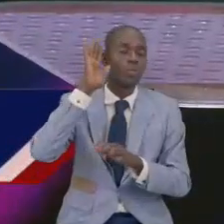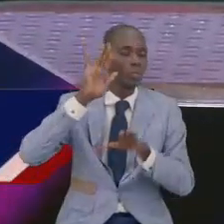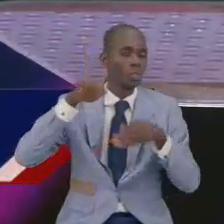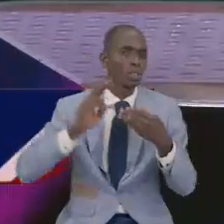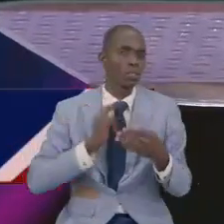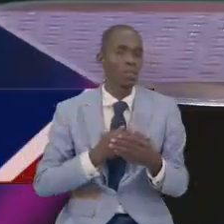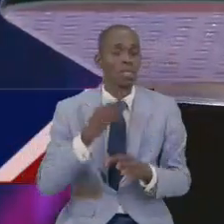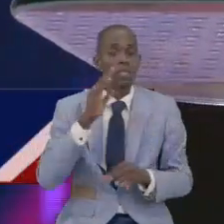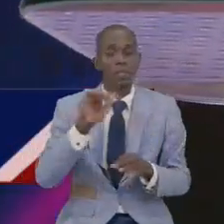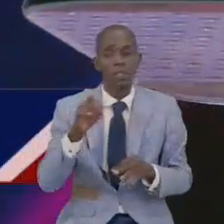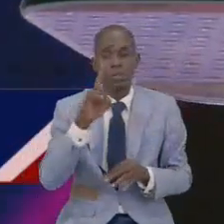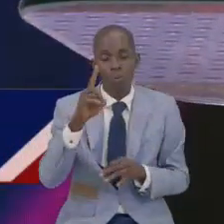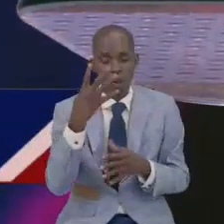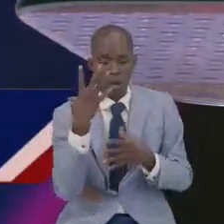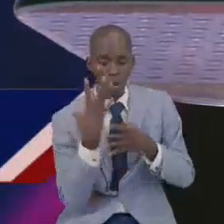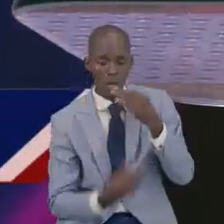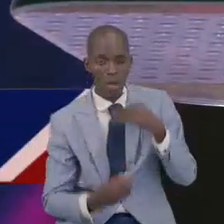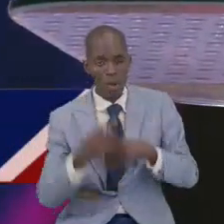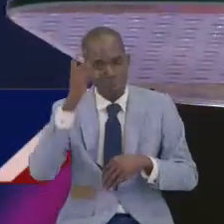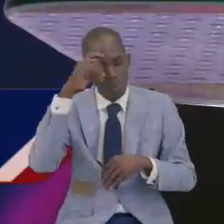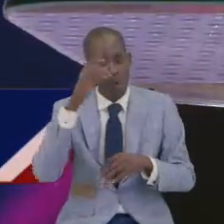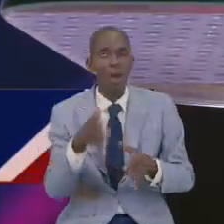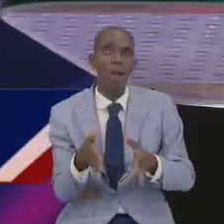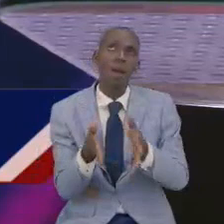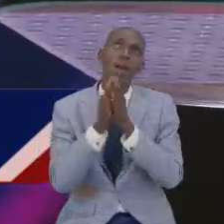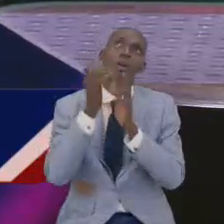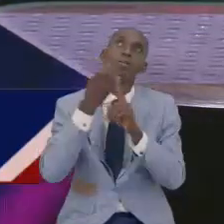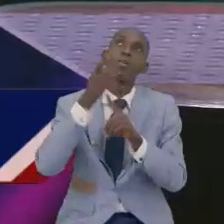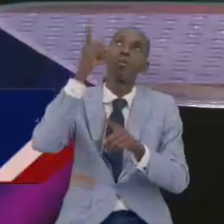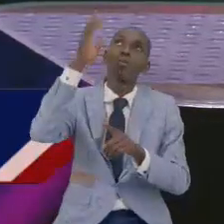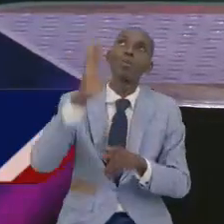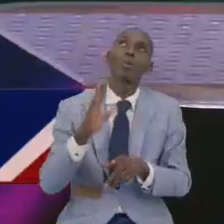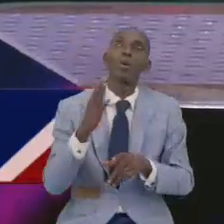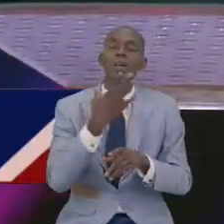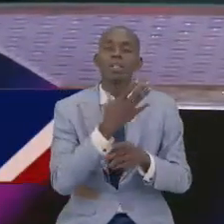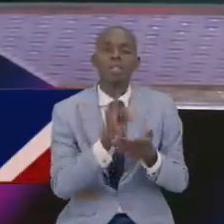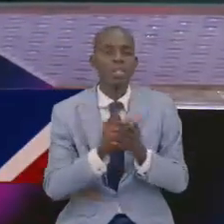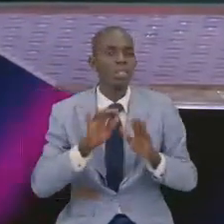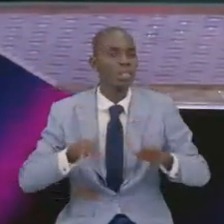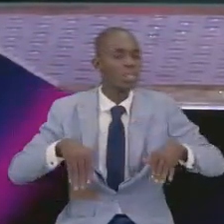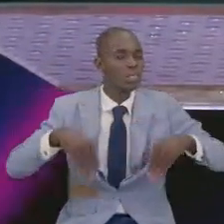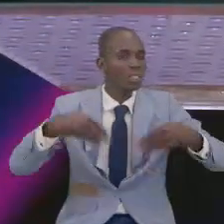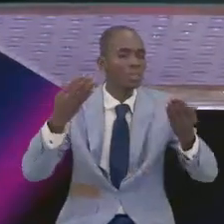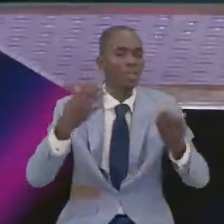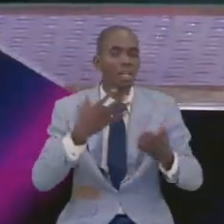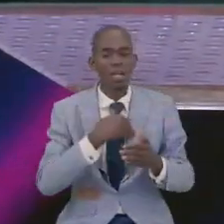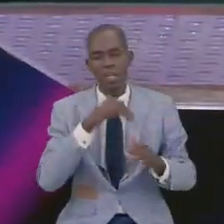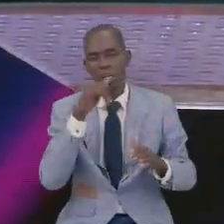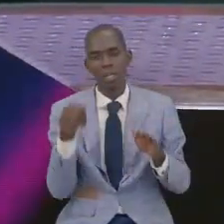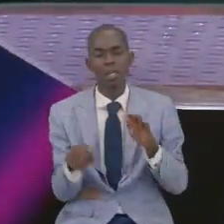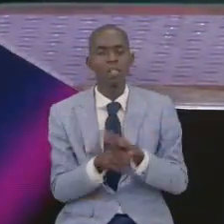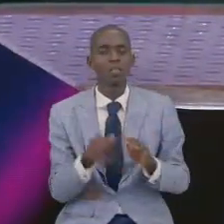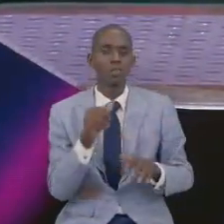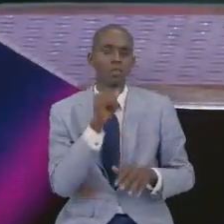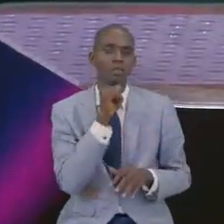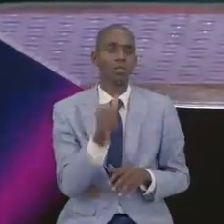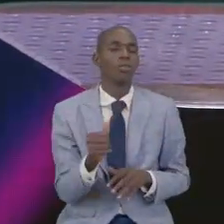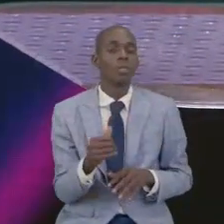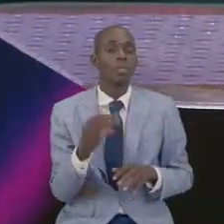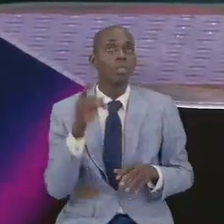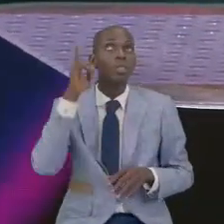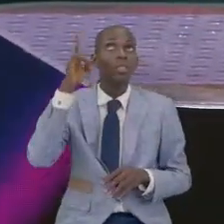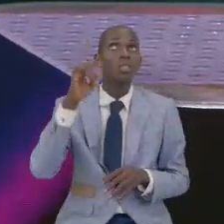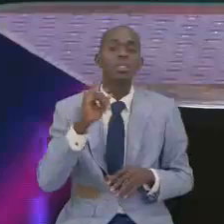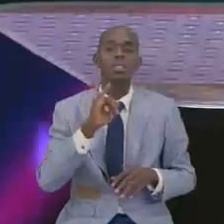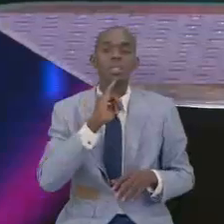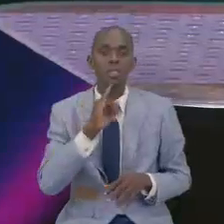him ask of God, and he will give him your brain at number. Let him ask in faith. It says in Christ, in our Savior, in